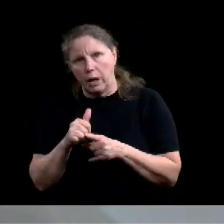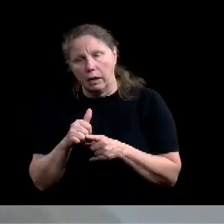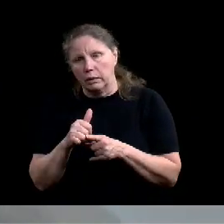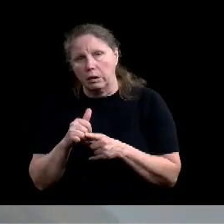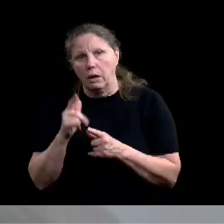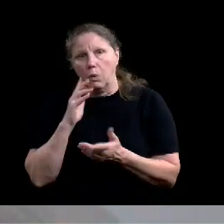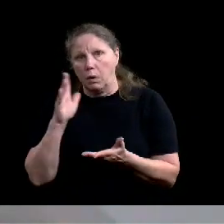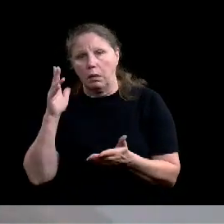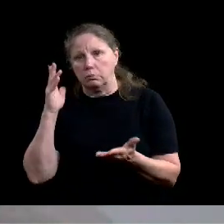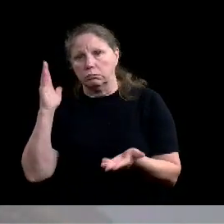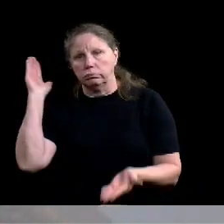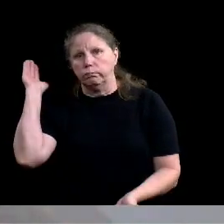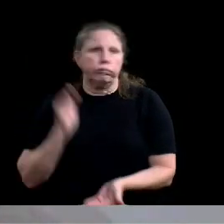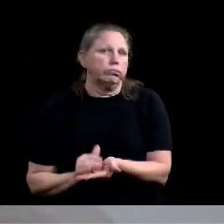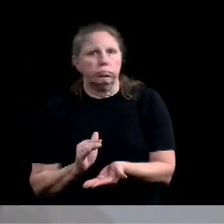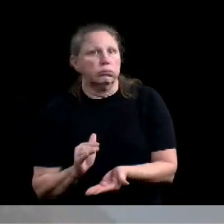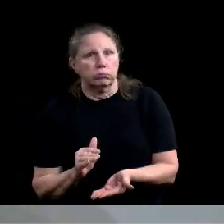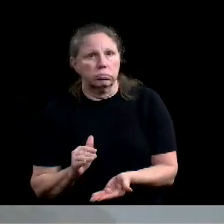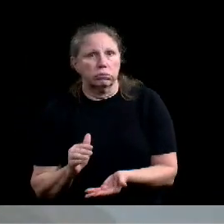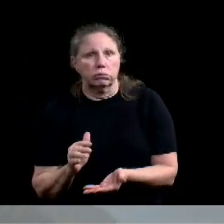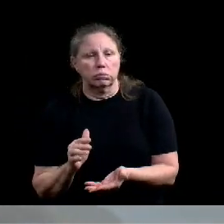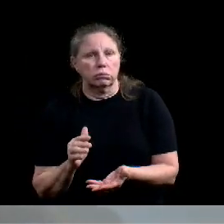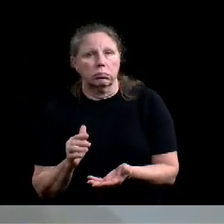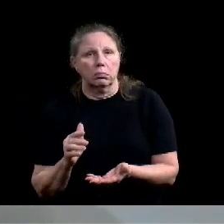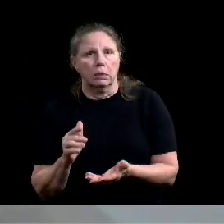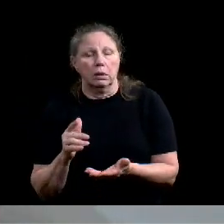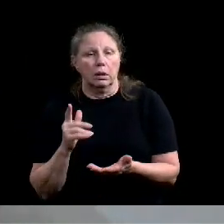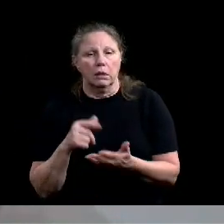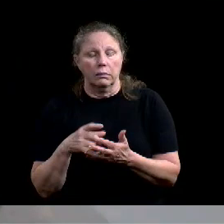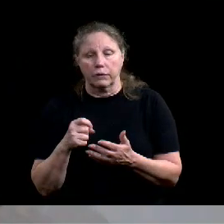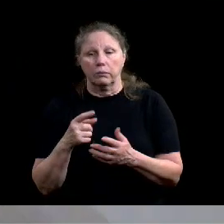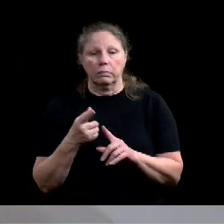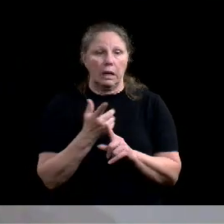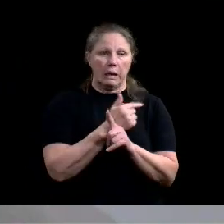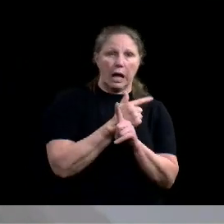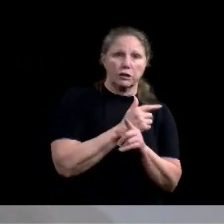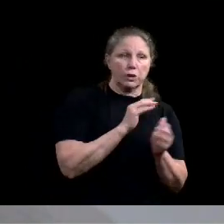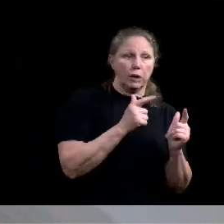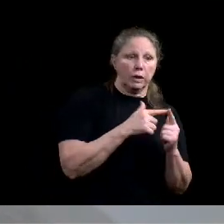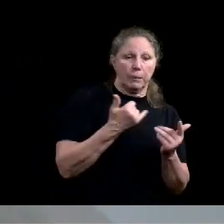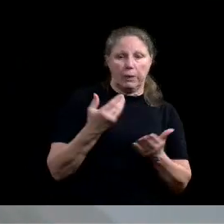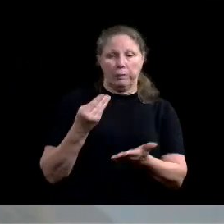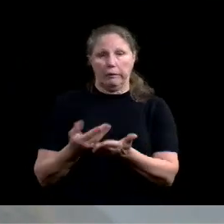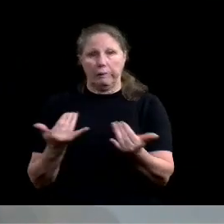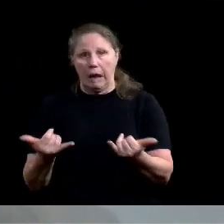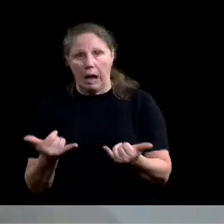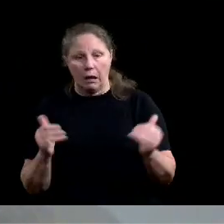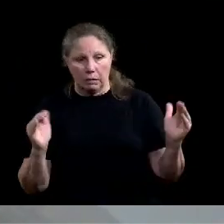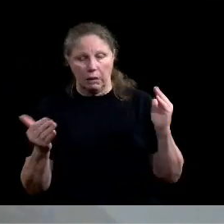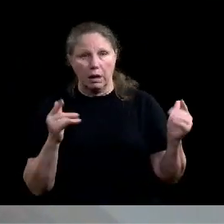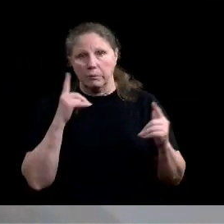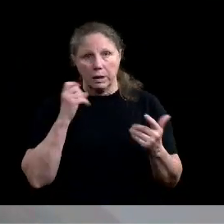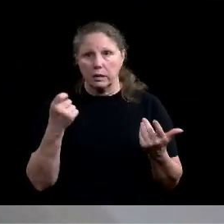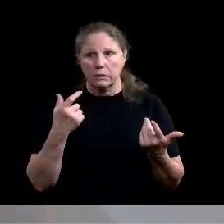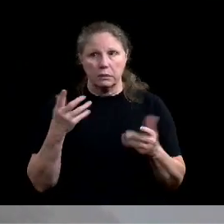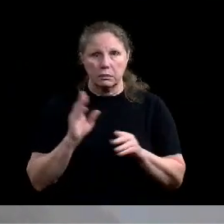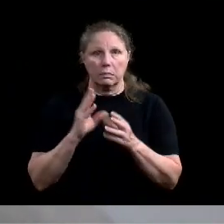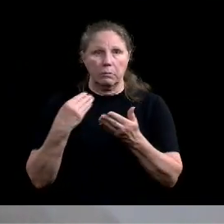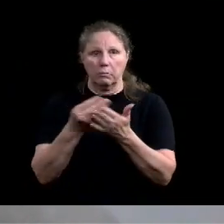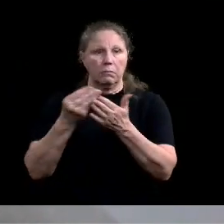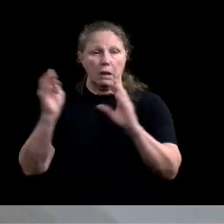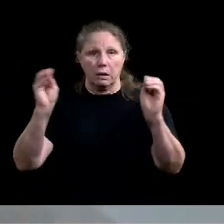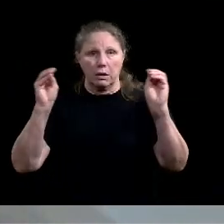year to date on sales tax, and it's going to probably be that way